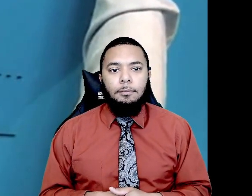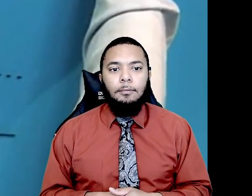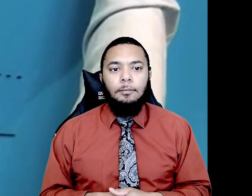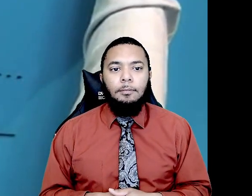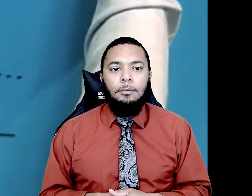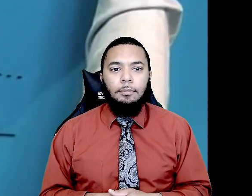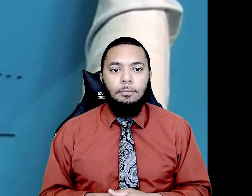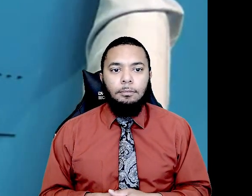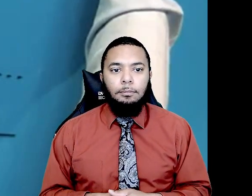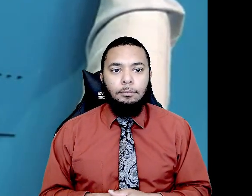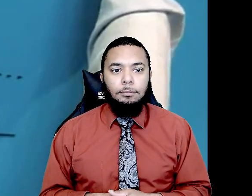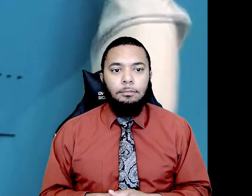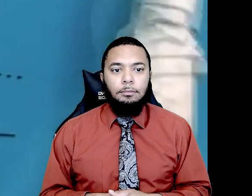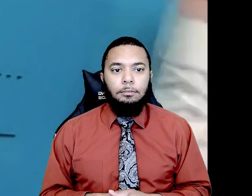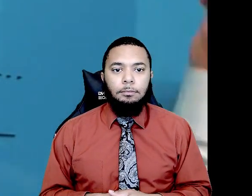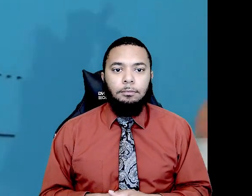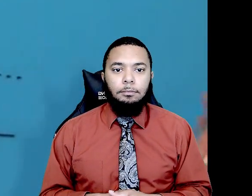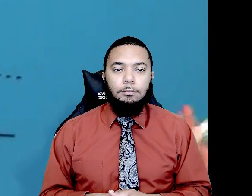it.